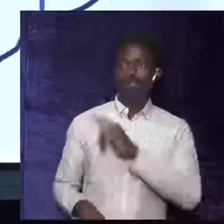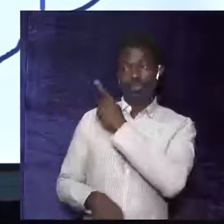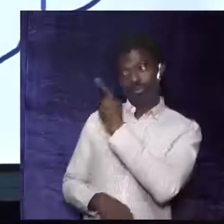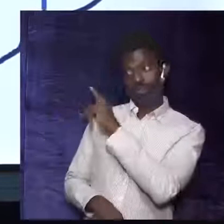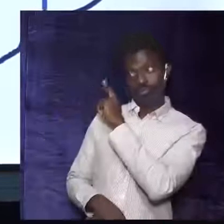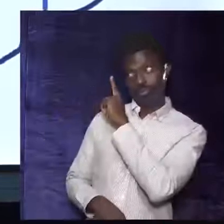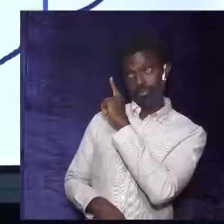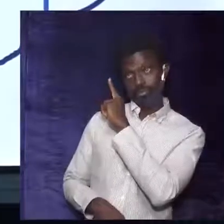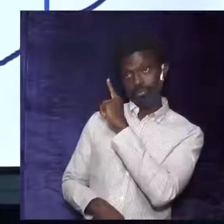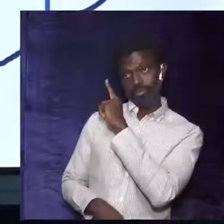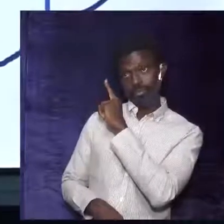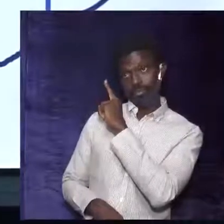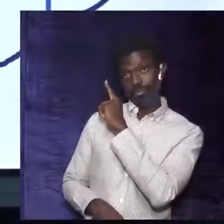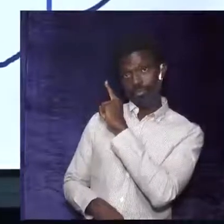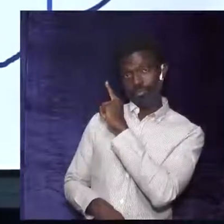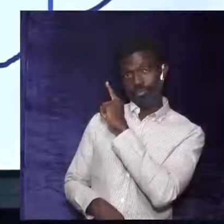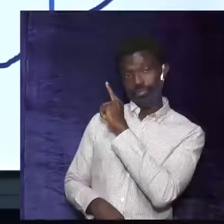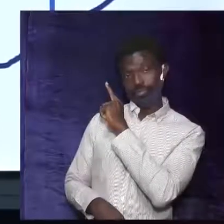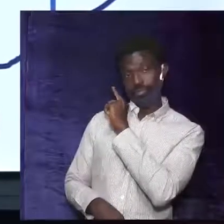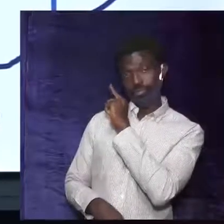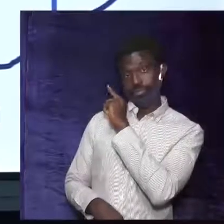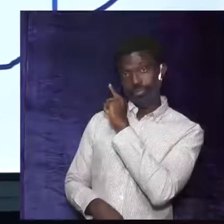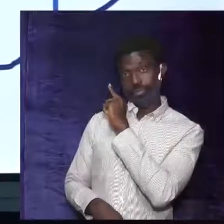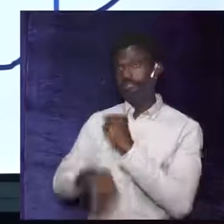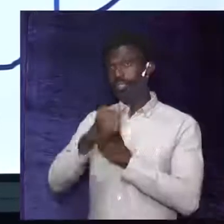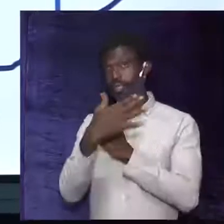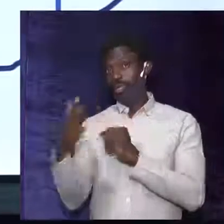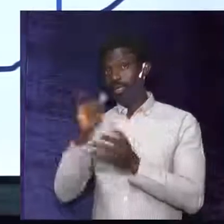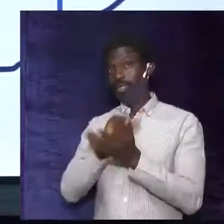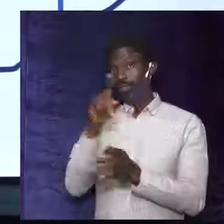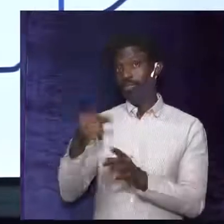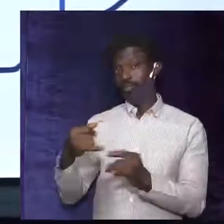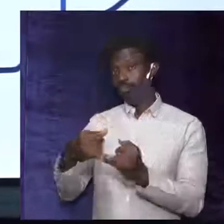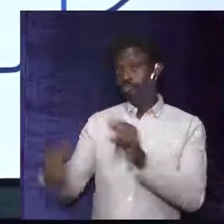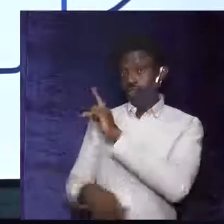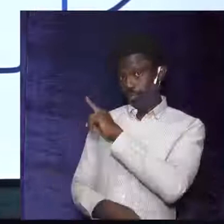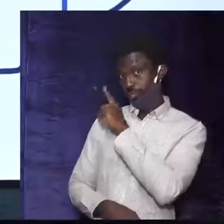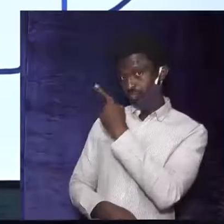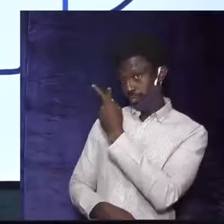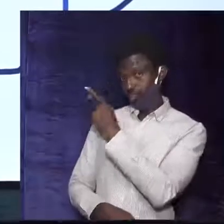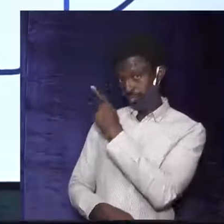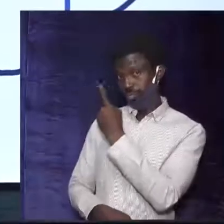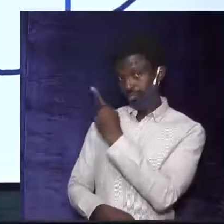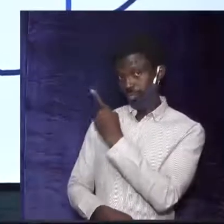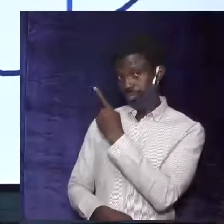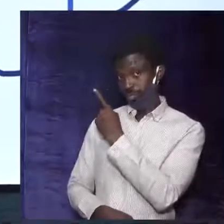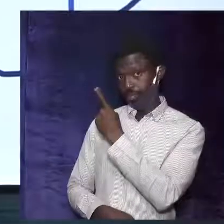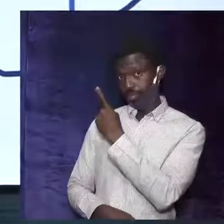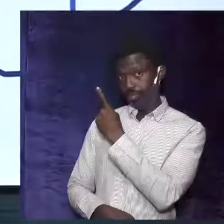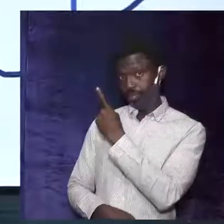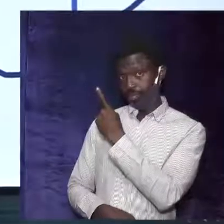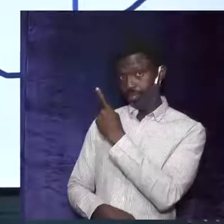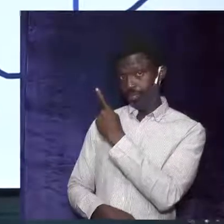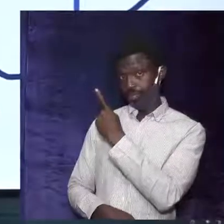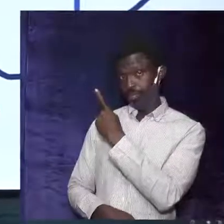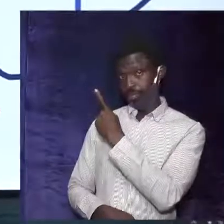say, like this a point, and like this a point. Anything that you draw from this end to